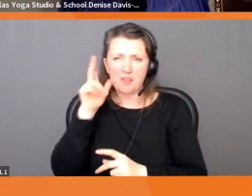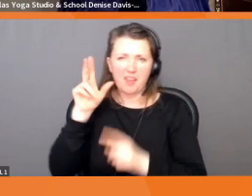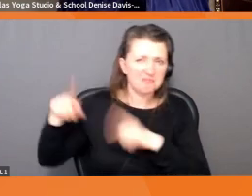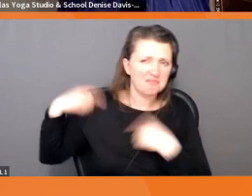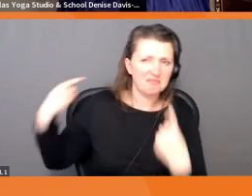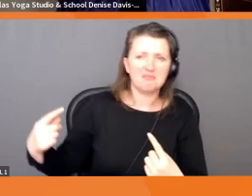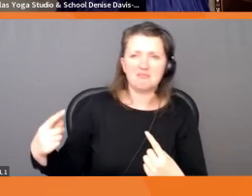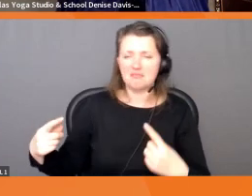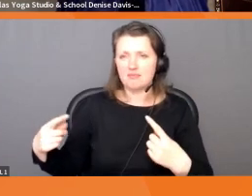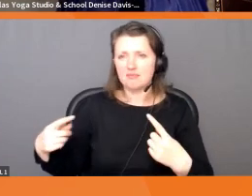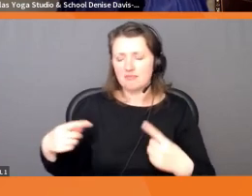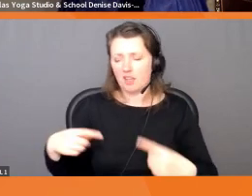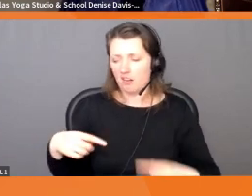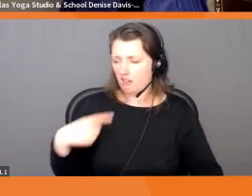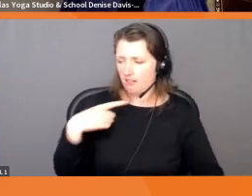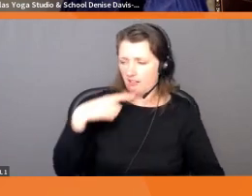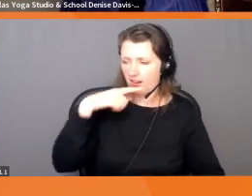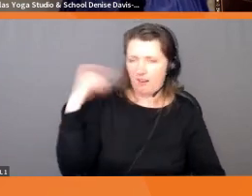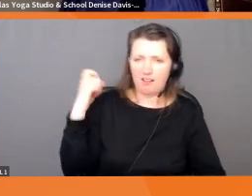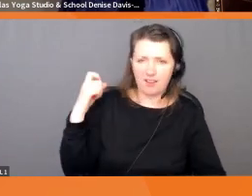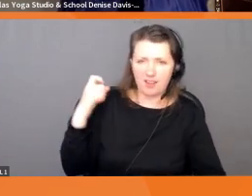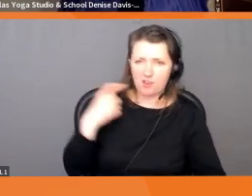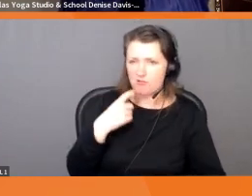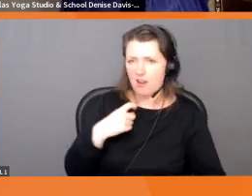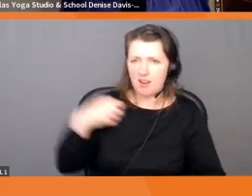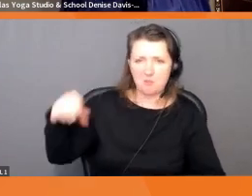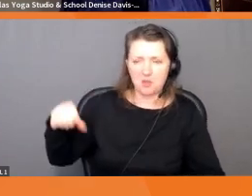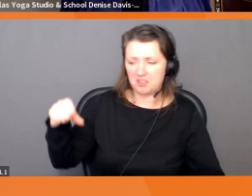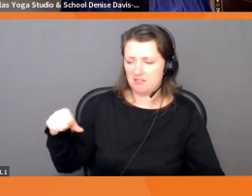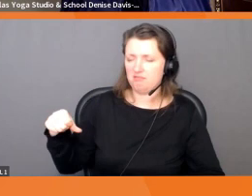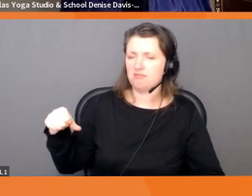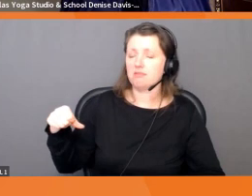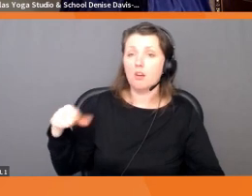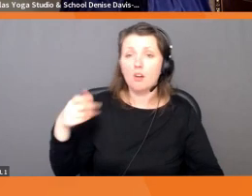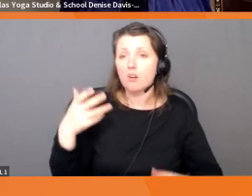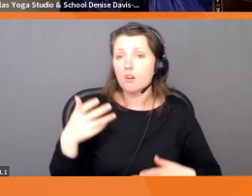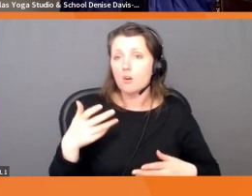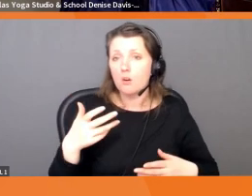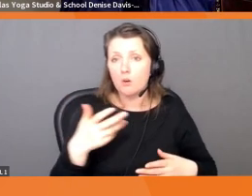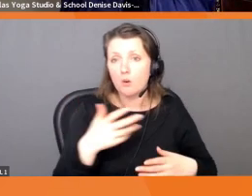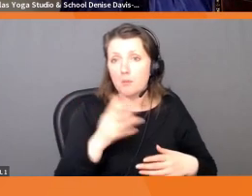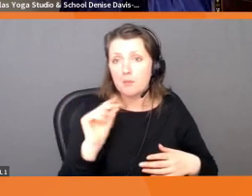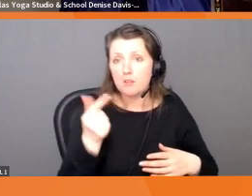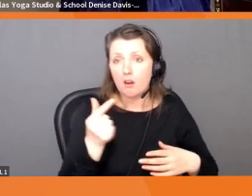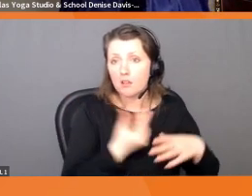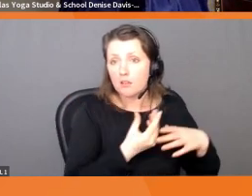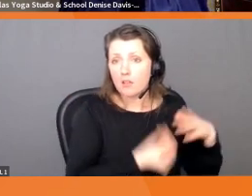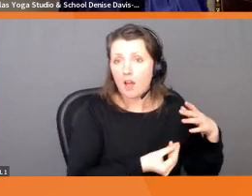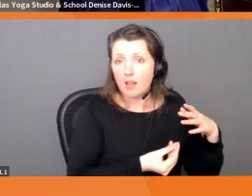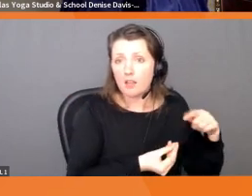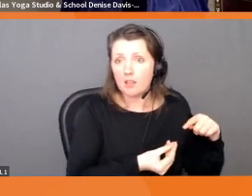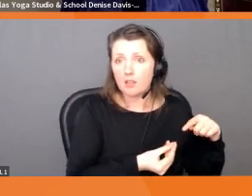ugly red purse for your birthday, or maybe all your birthdays were awesome. Remember when the dog died? Did I actually say that?